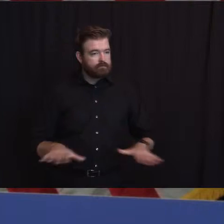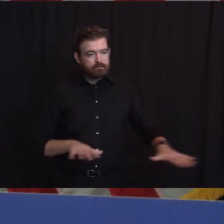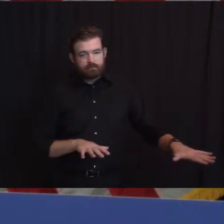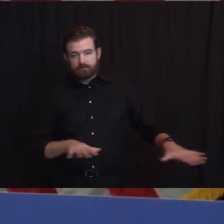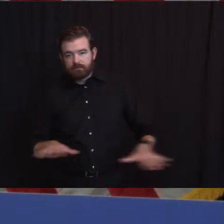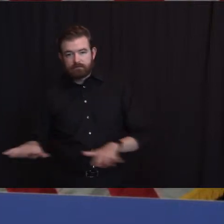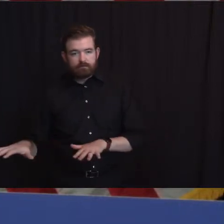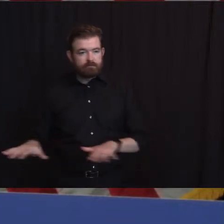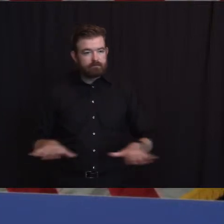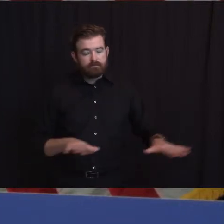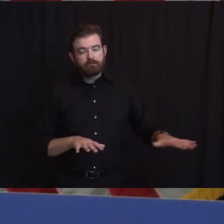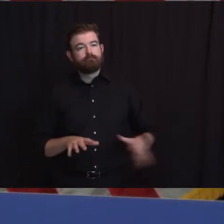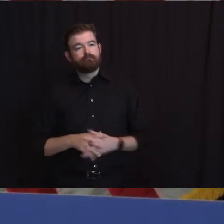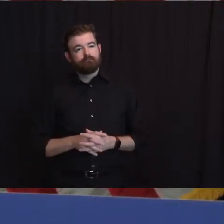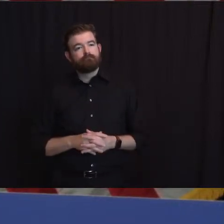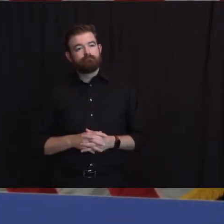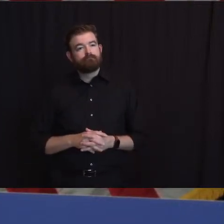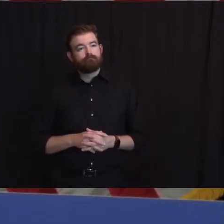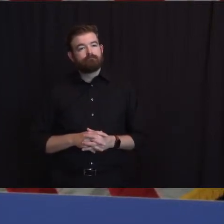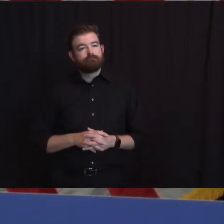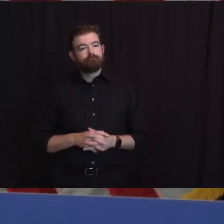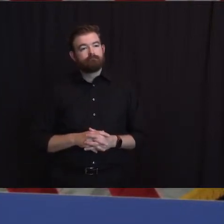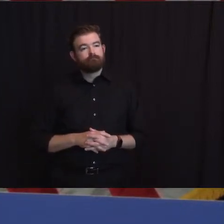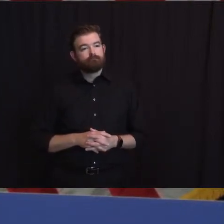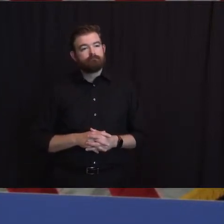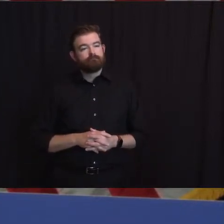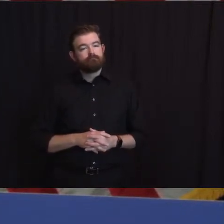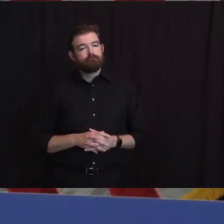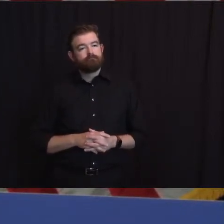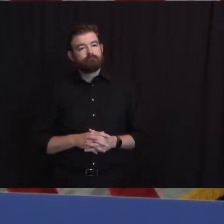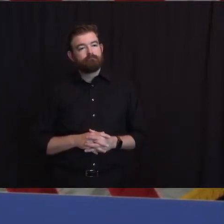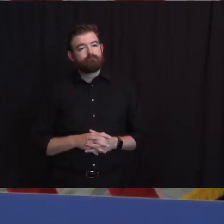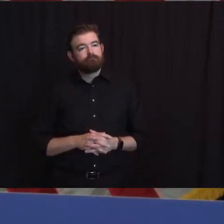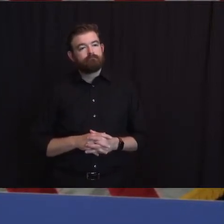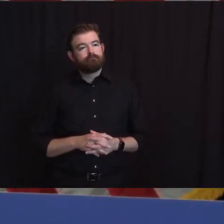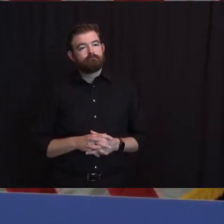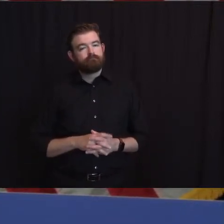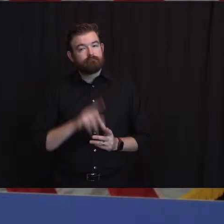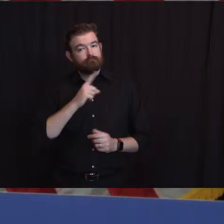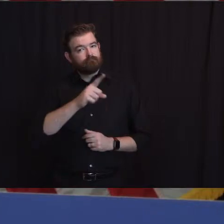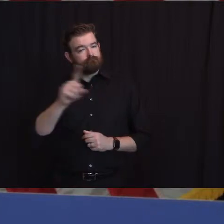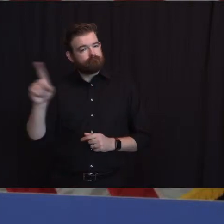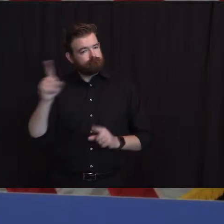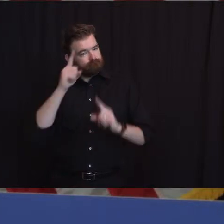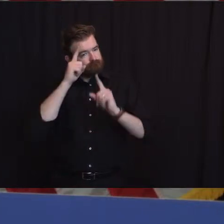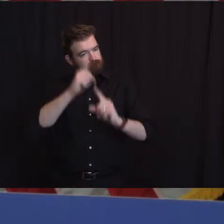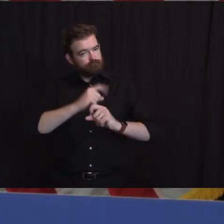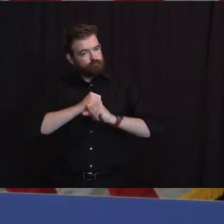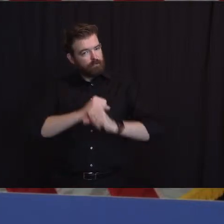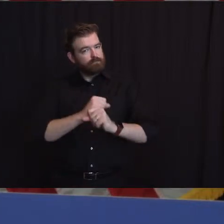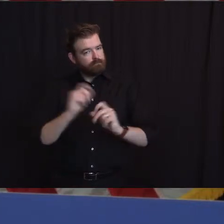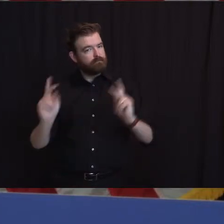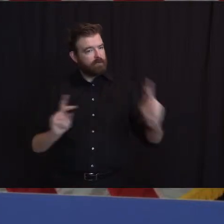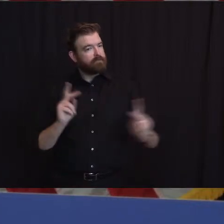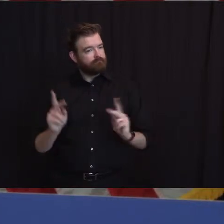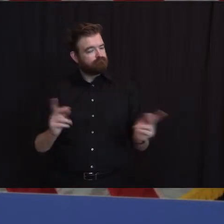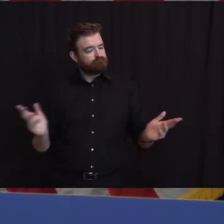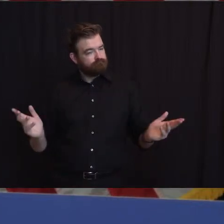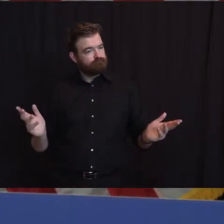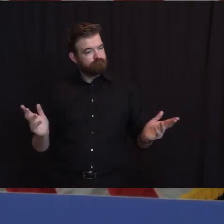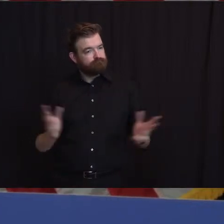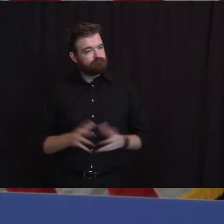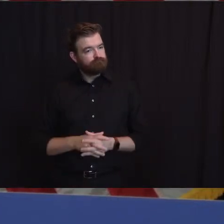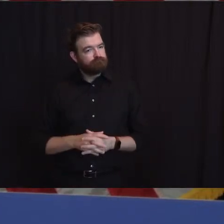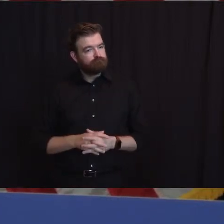all been informed by the principle of protecting the public as best as you can with lots